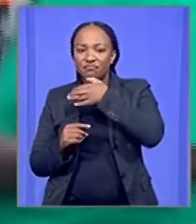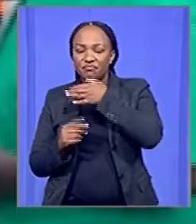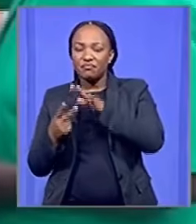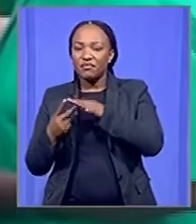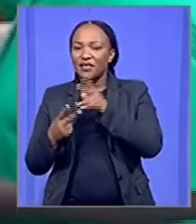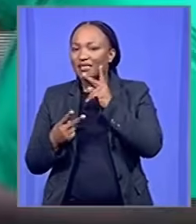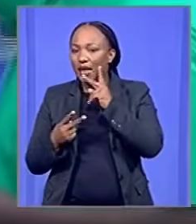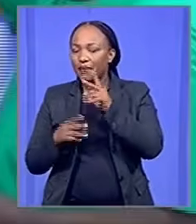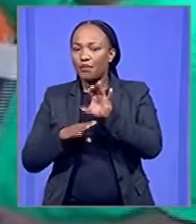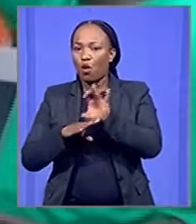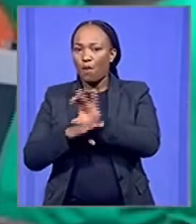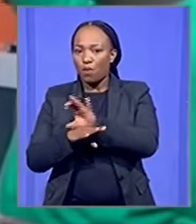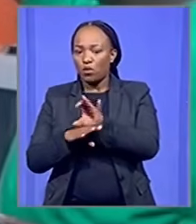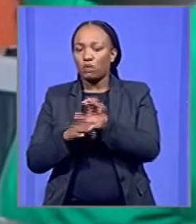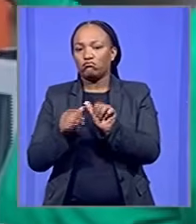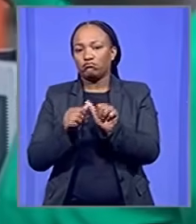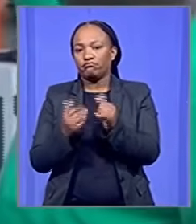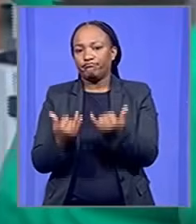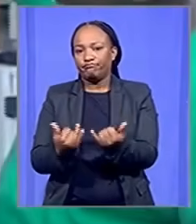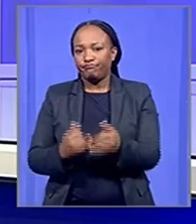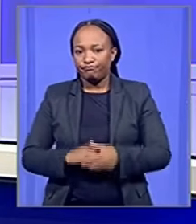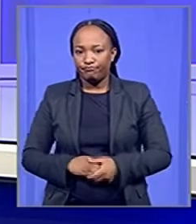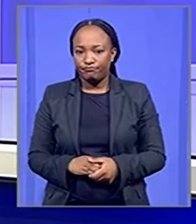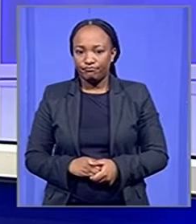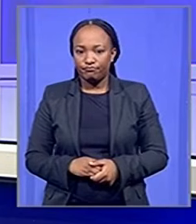le dikhomputara.